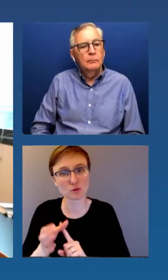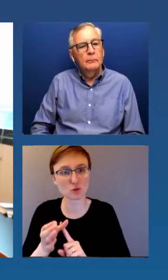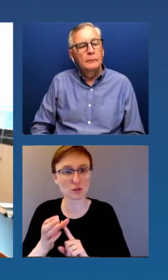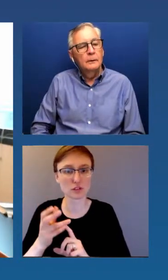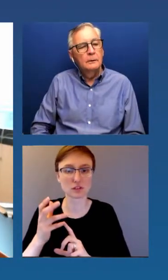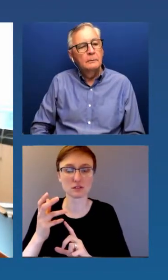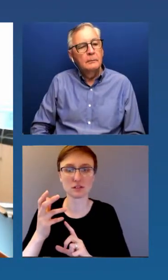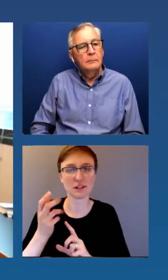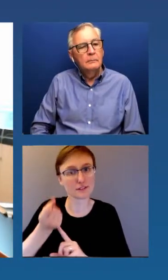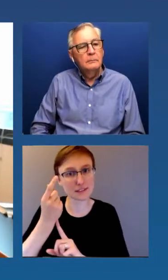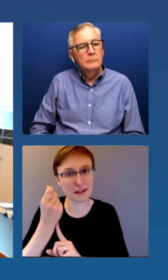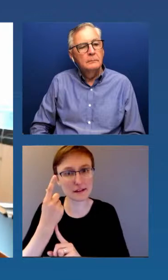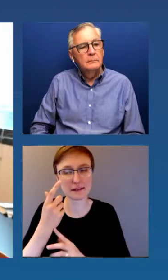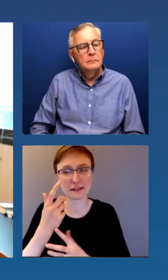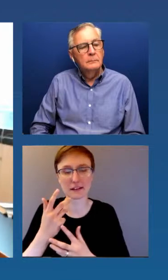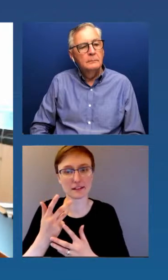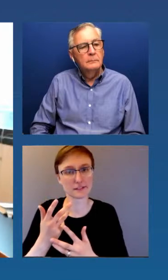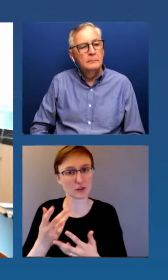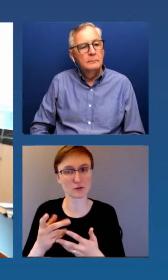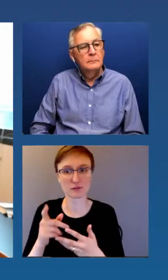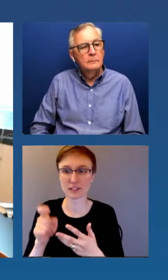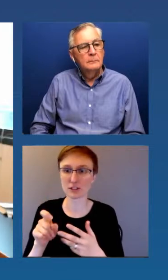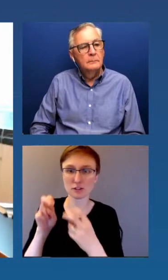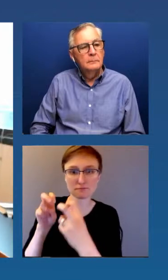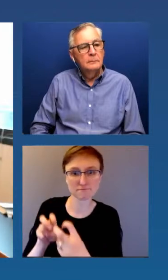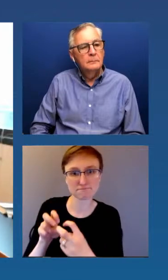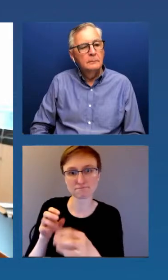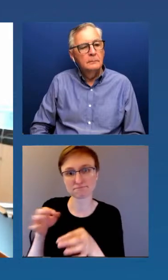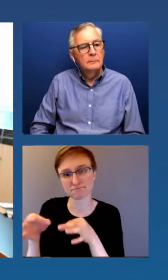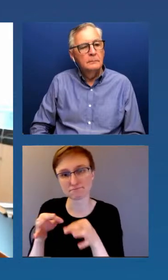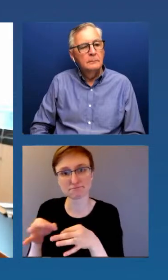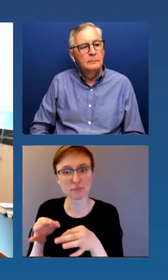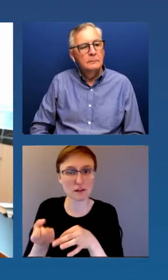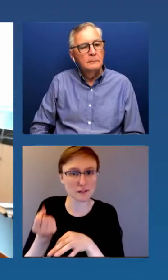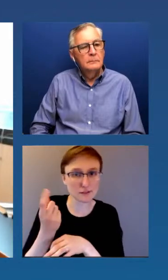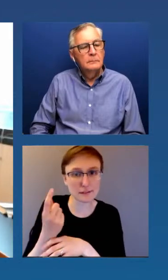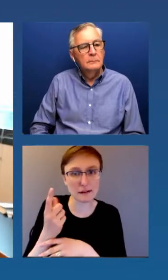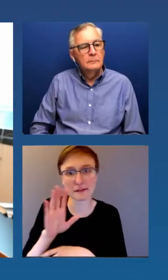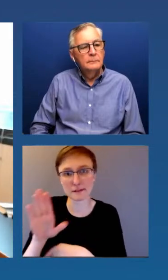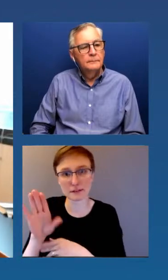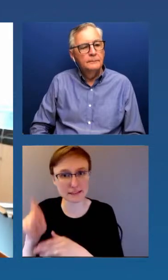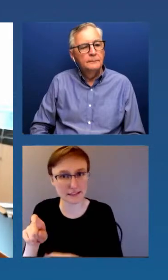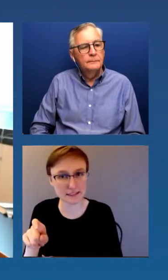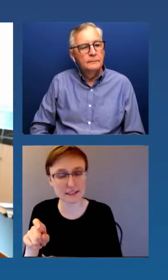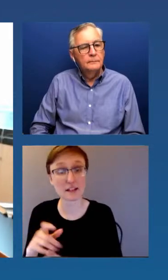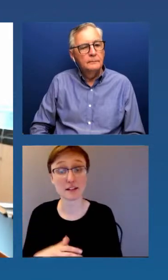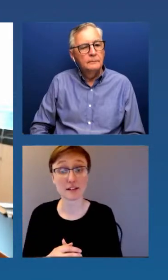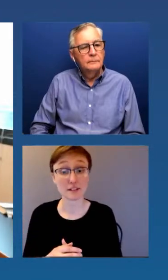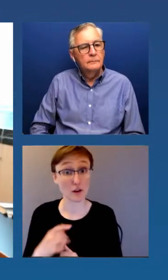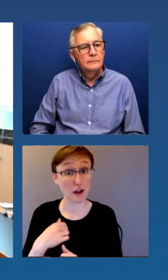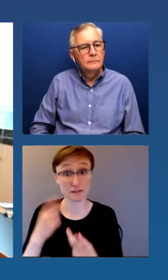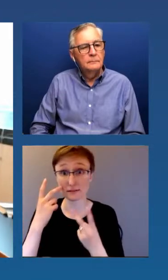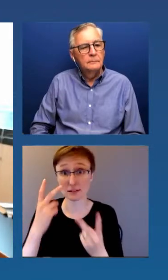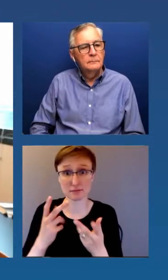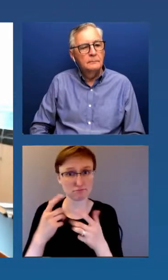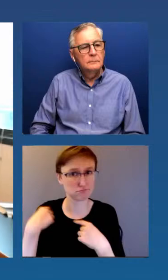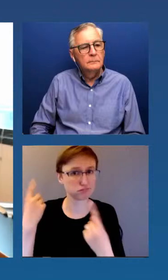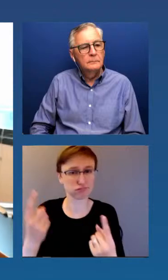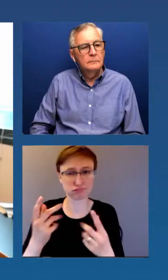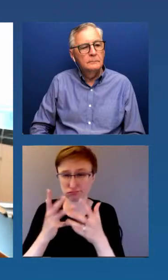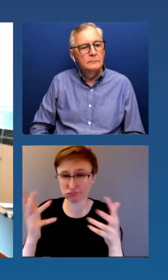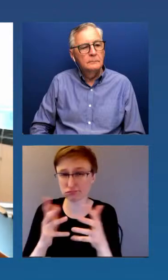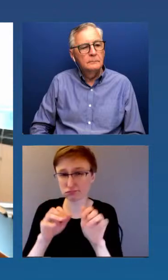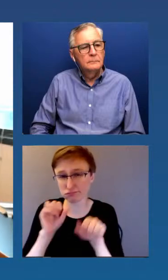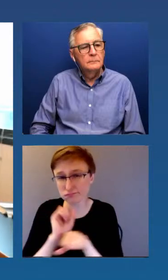you about your needs. So I believe that there's been a tremendous amount of work, and we've had great success.